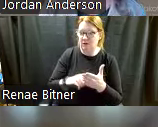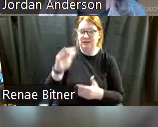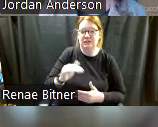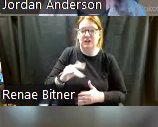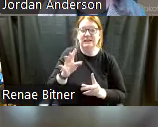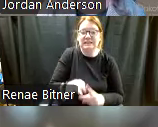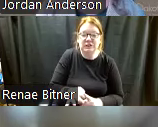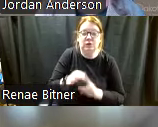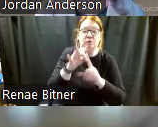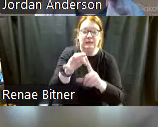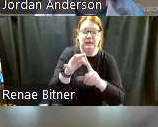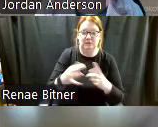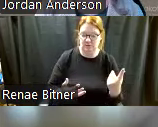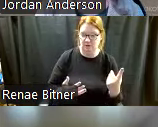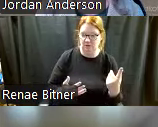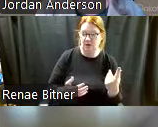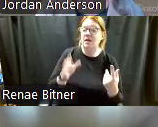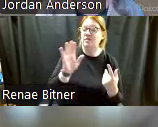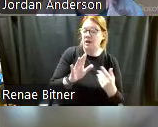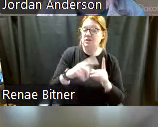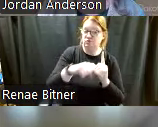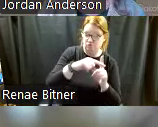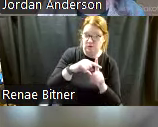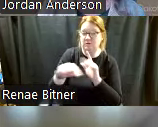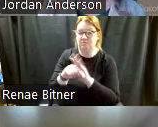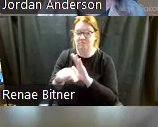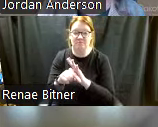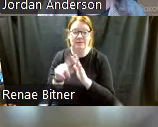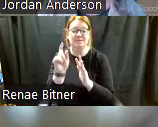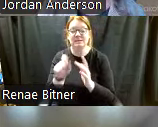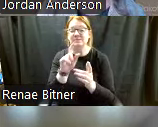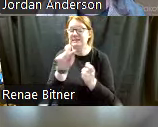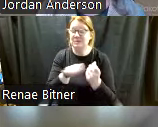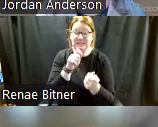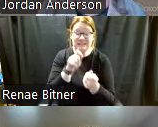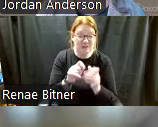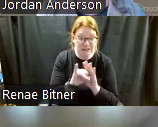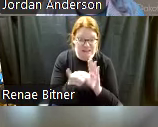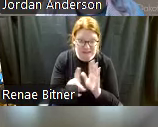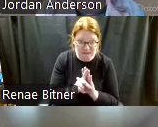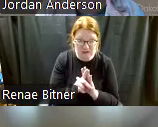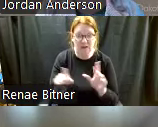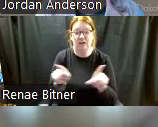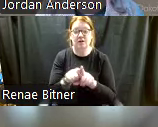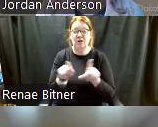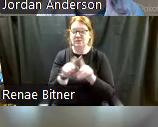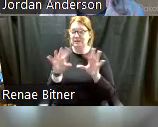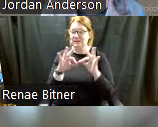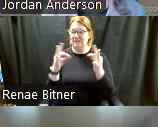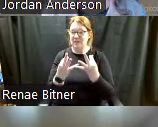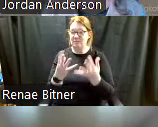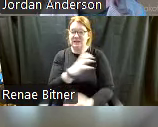individual whose strengths and needs must be clearly and accurately identified, and whose family is empowered to express their questions,